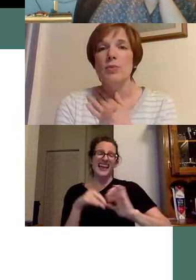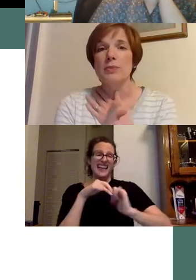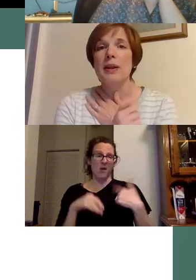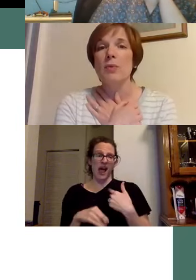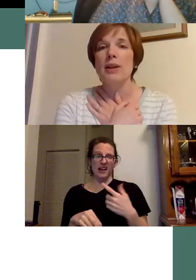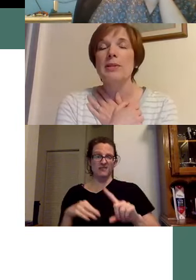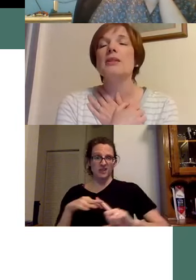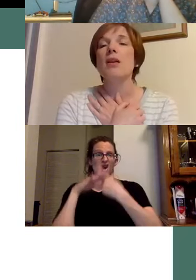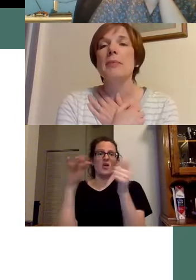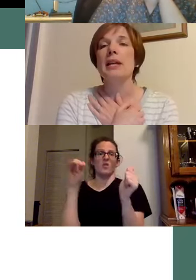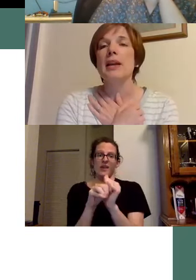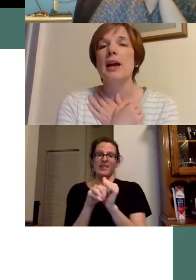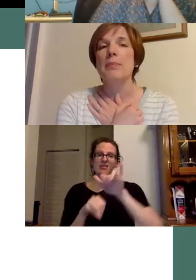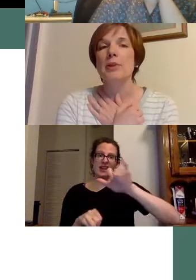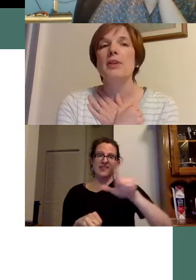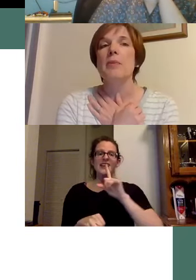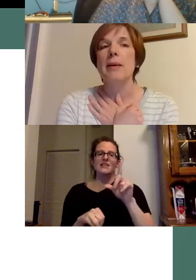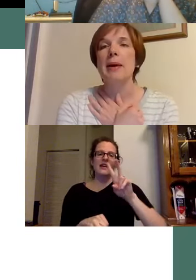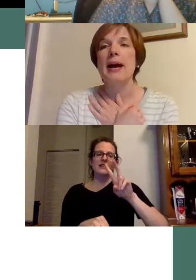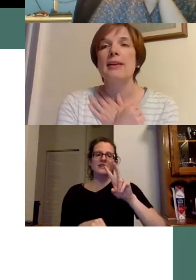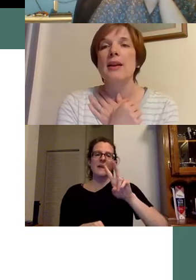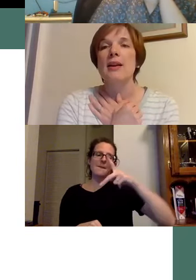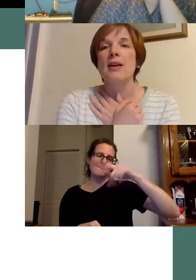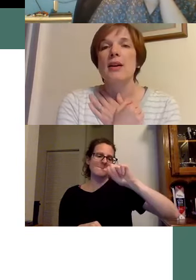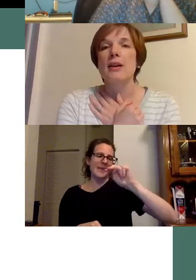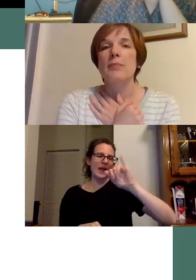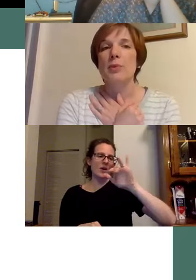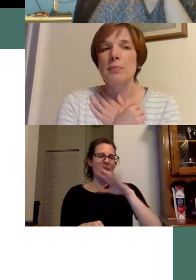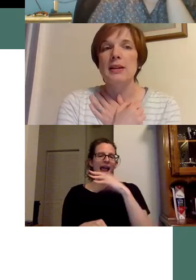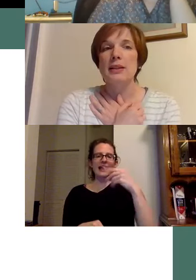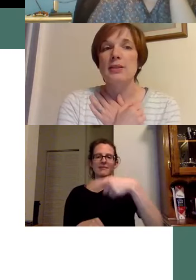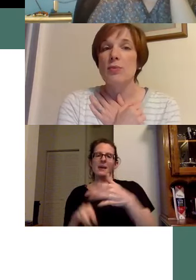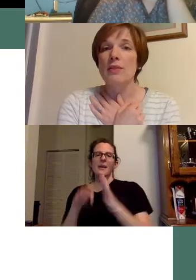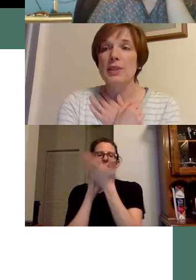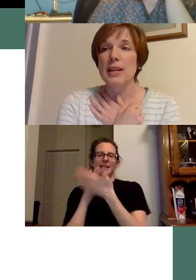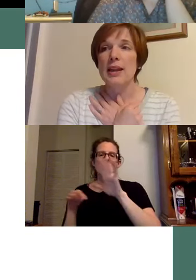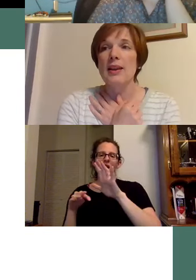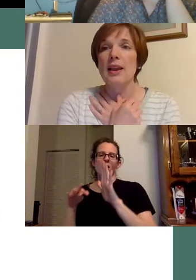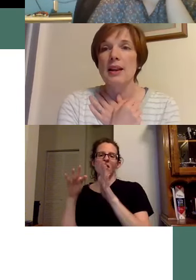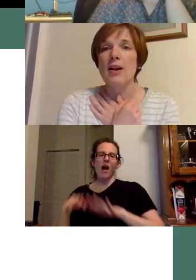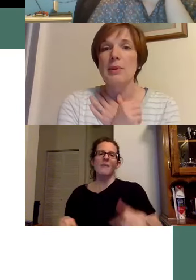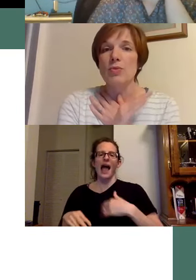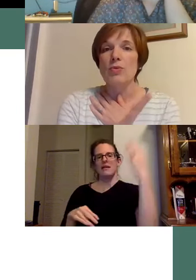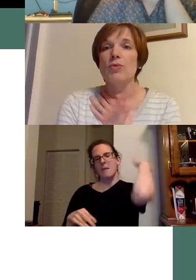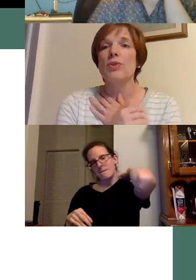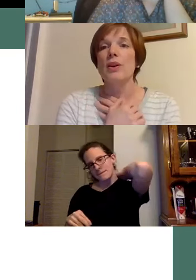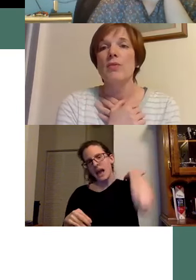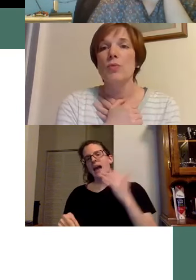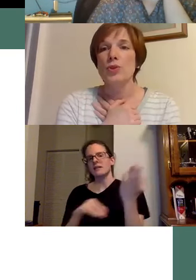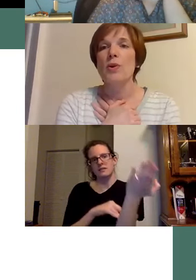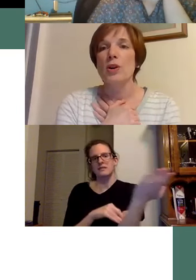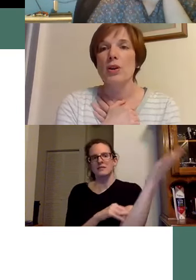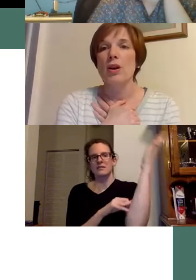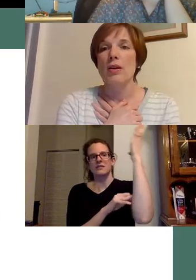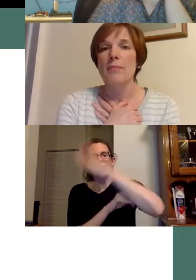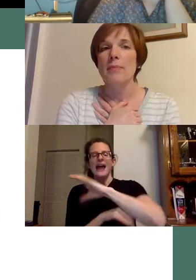and it was Panaway and Peace and Calming, and I put them on my back repeatedly throughout the day, and it got me through the